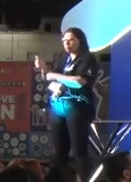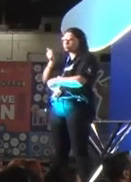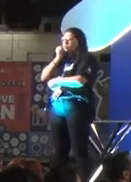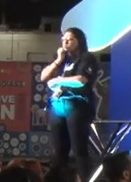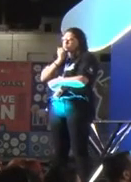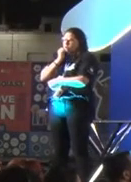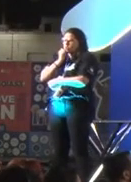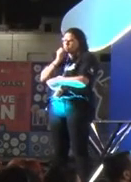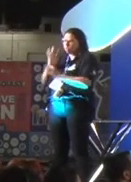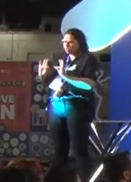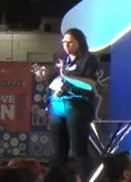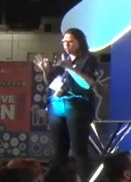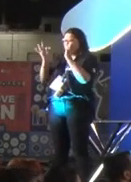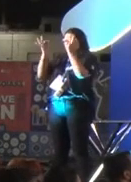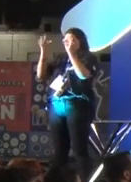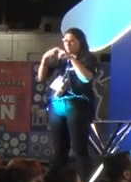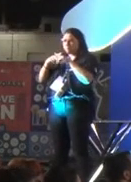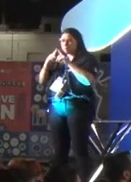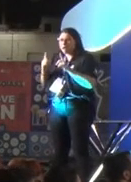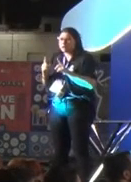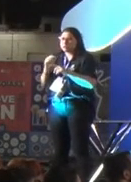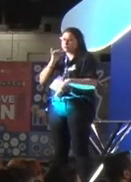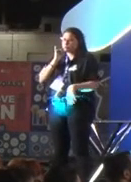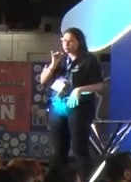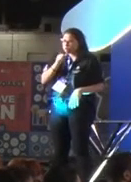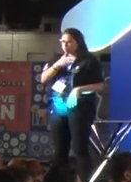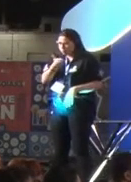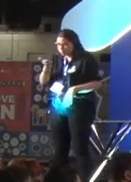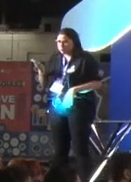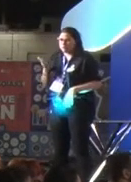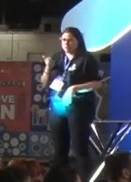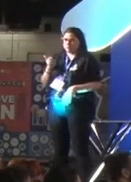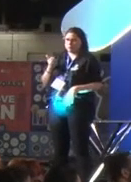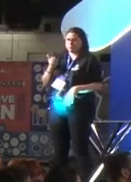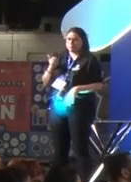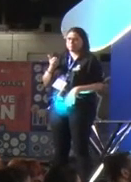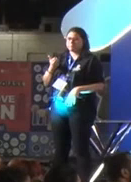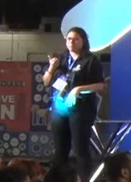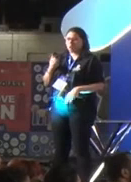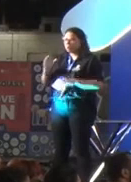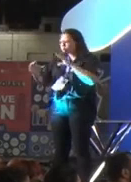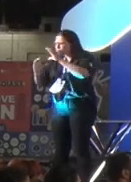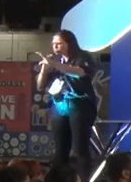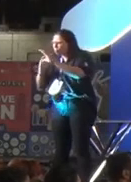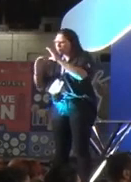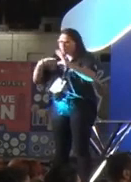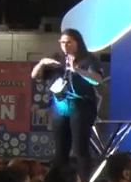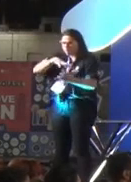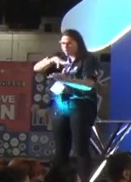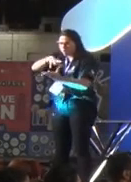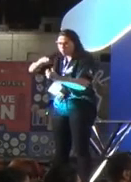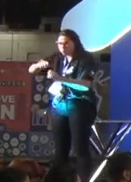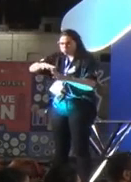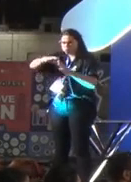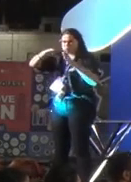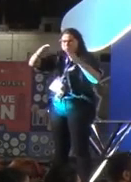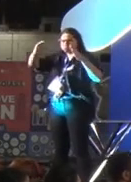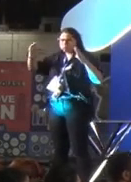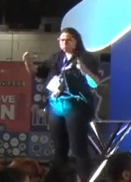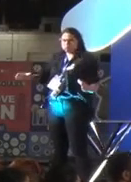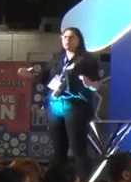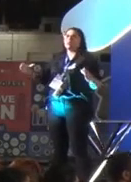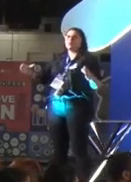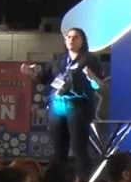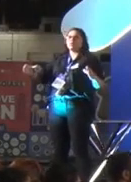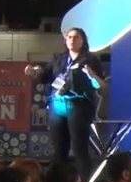But, I'm talking to you tonight about communicating with a wider world, communicating outside of the